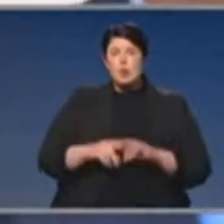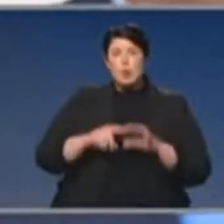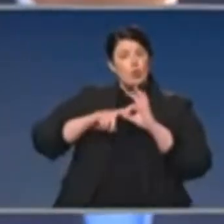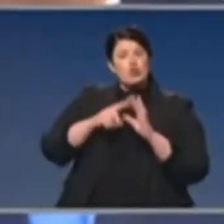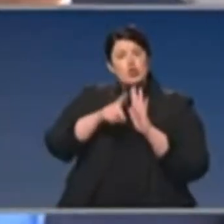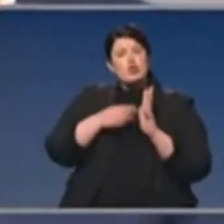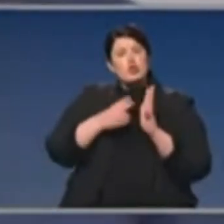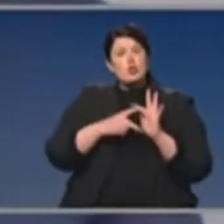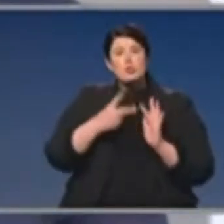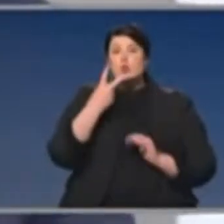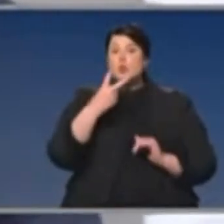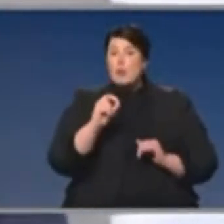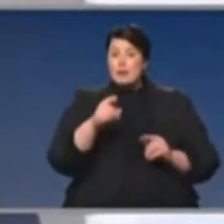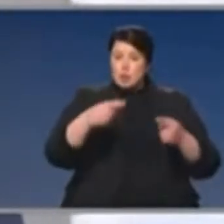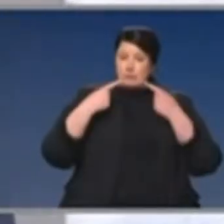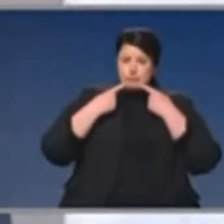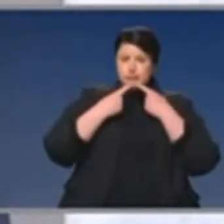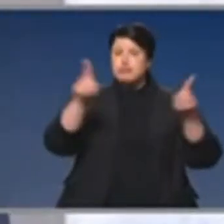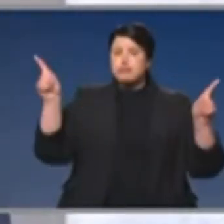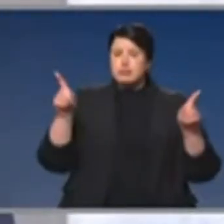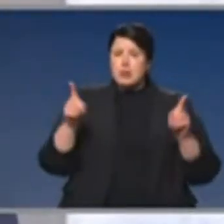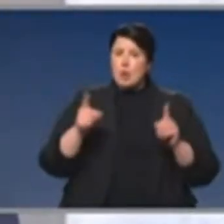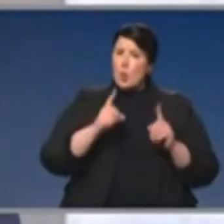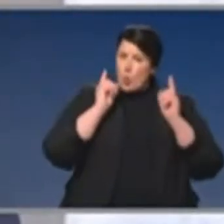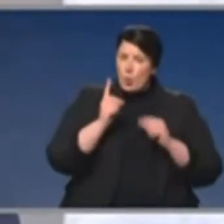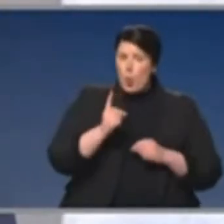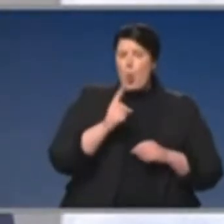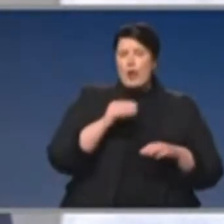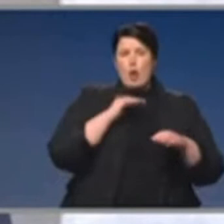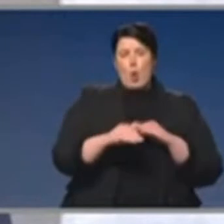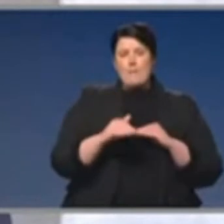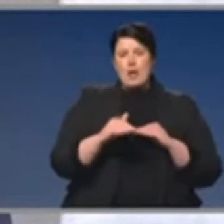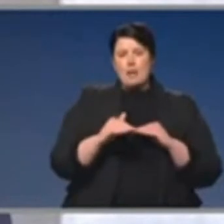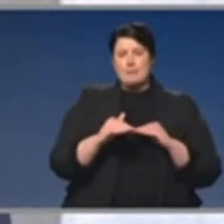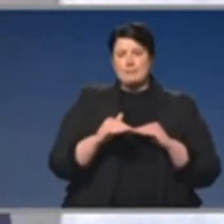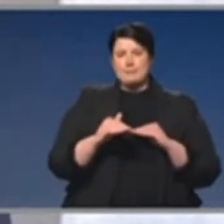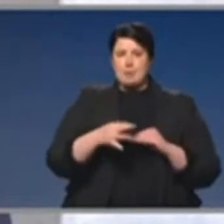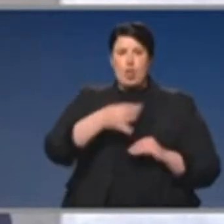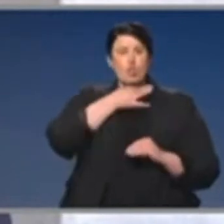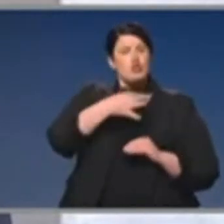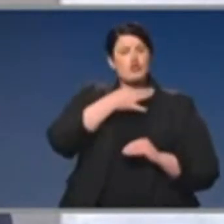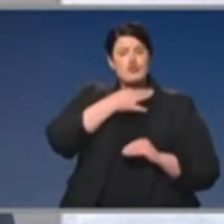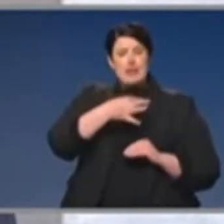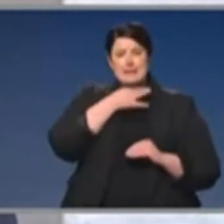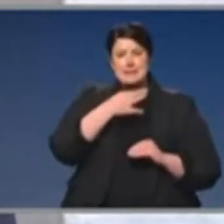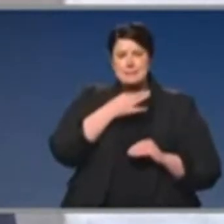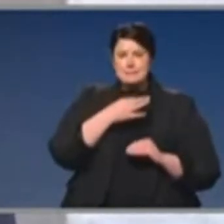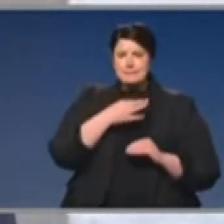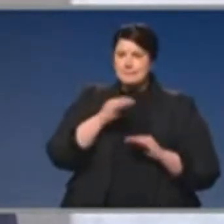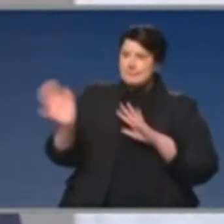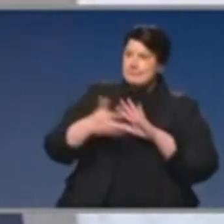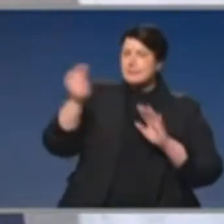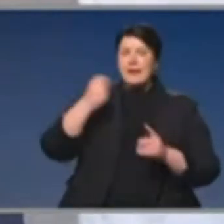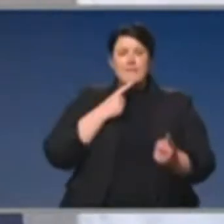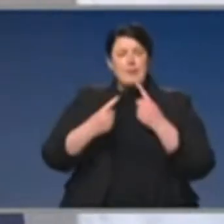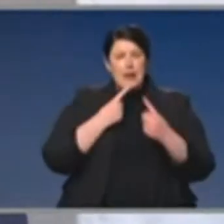news conference here where you issued a nationwide warning about an extraordinary threat to cyber threat in